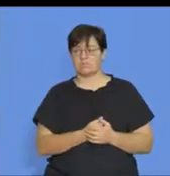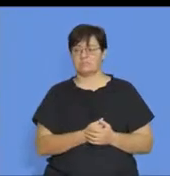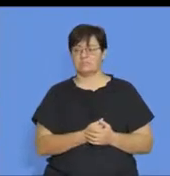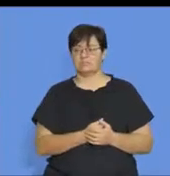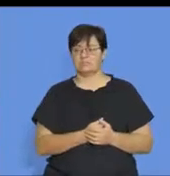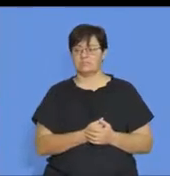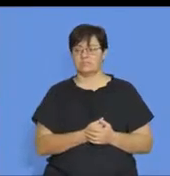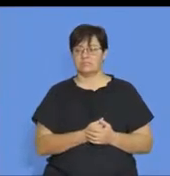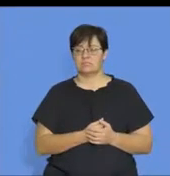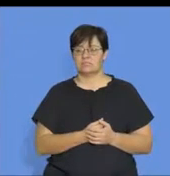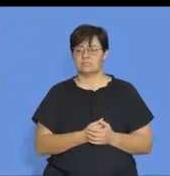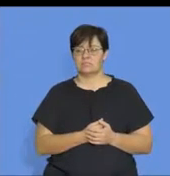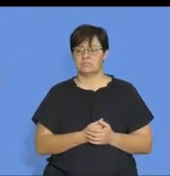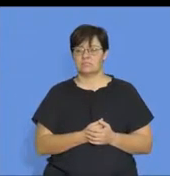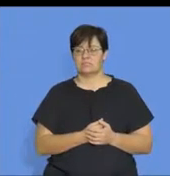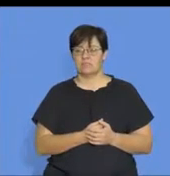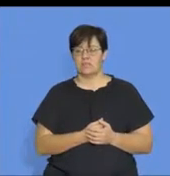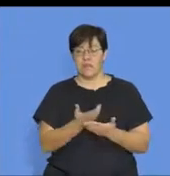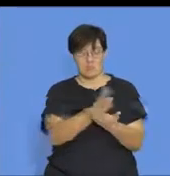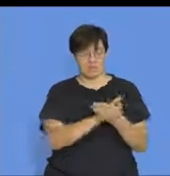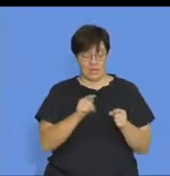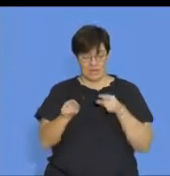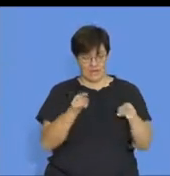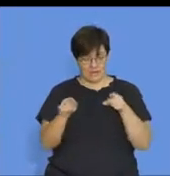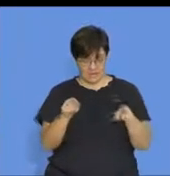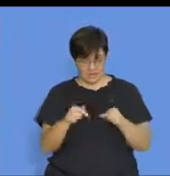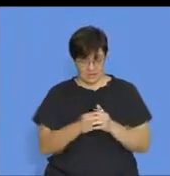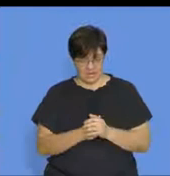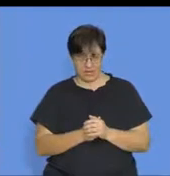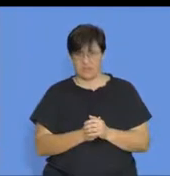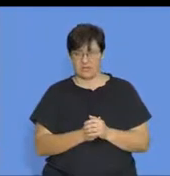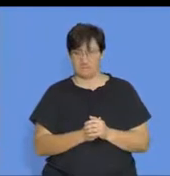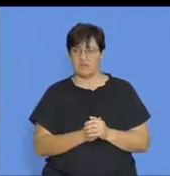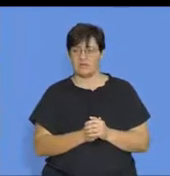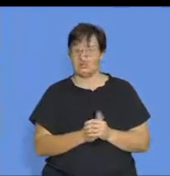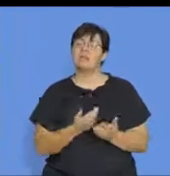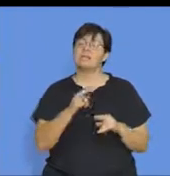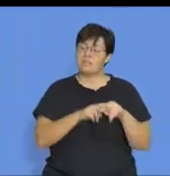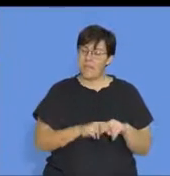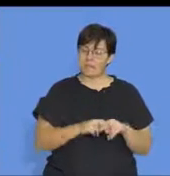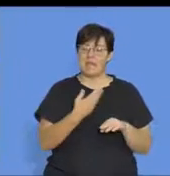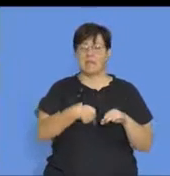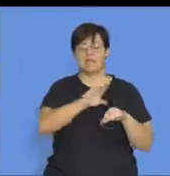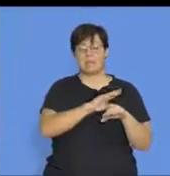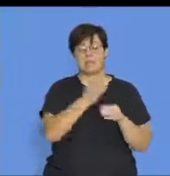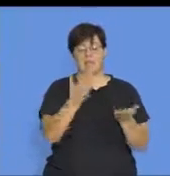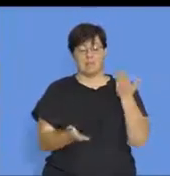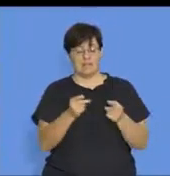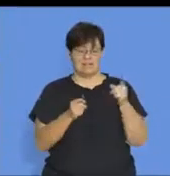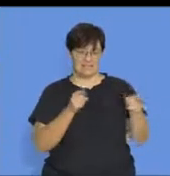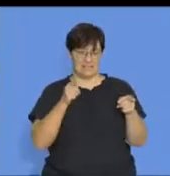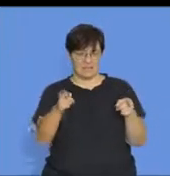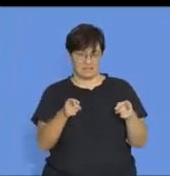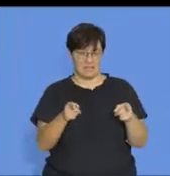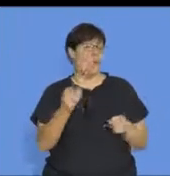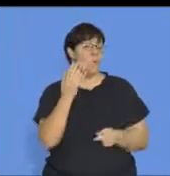have, remaining profit and losses are shared between the partners according to their capital